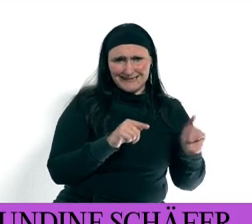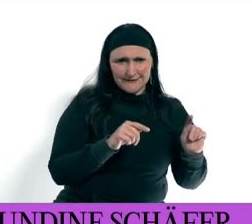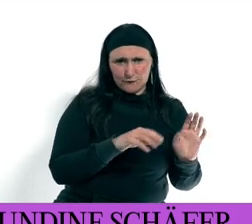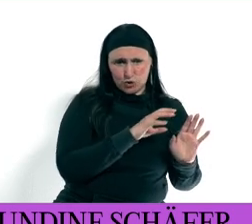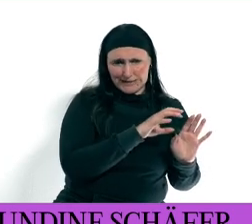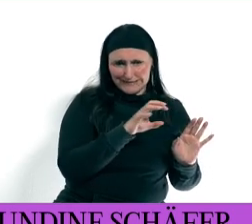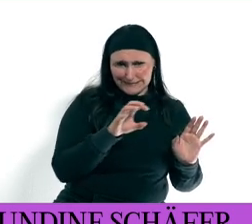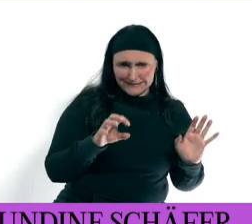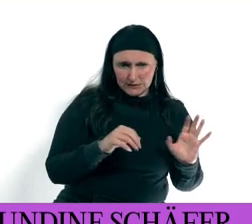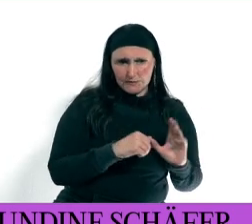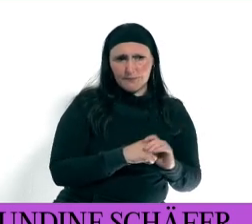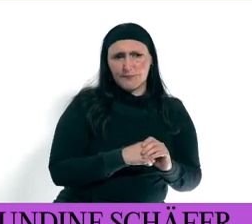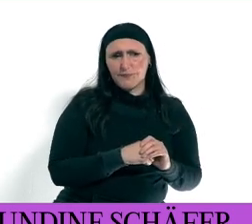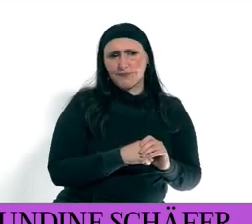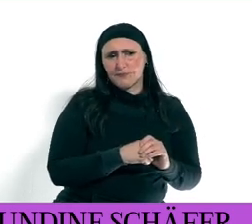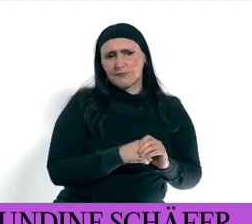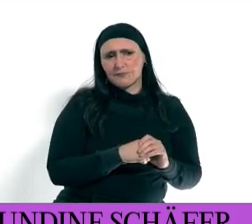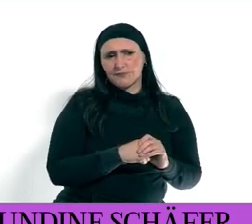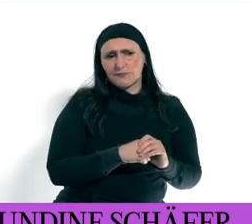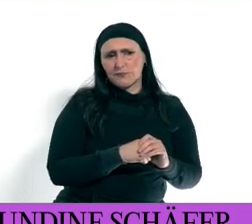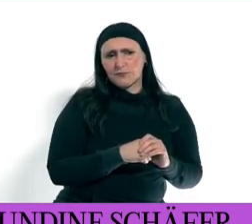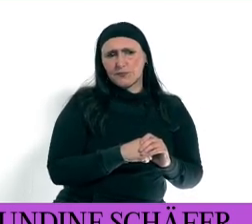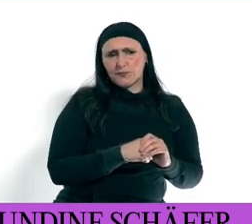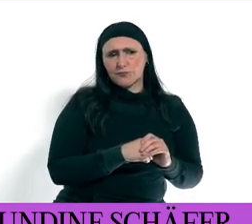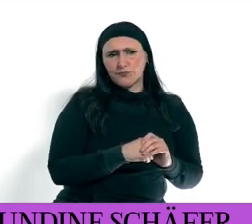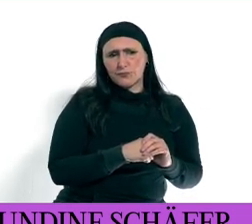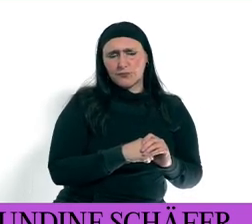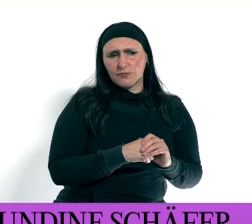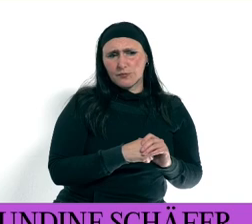mural that we did, that